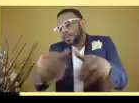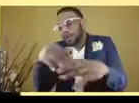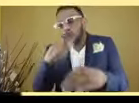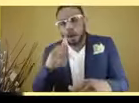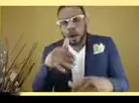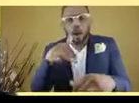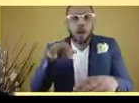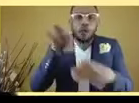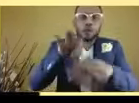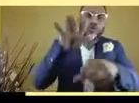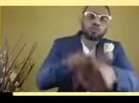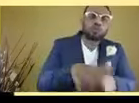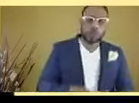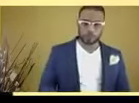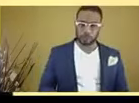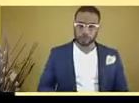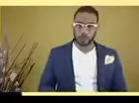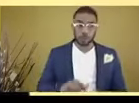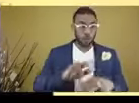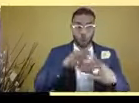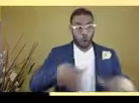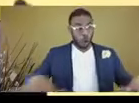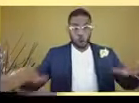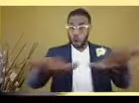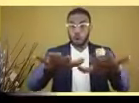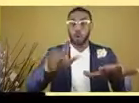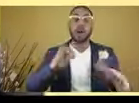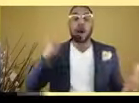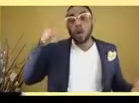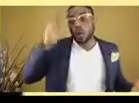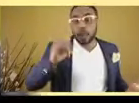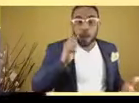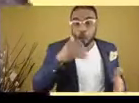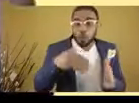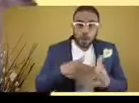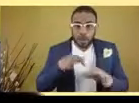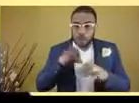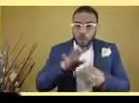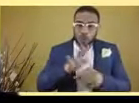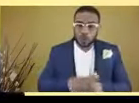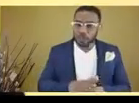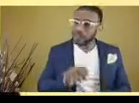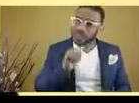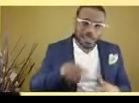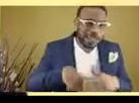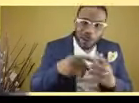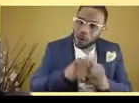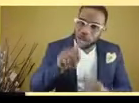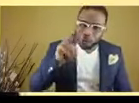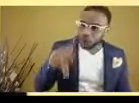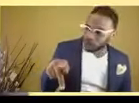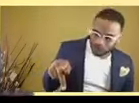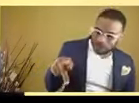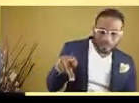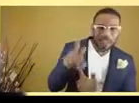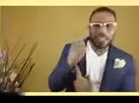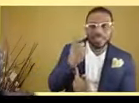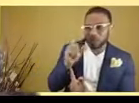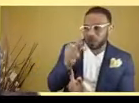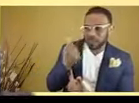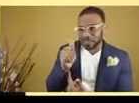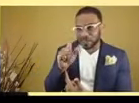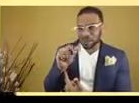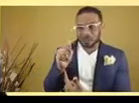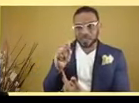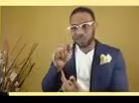suppression, to all of those other matters. And we know that racist voter suppression did not start with Trump. Since 2010, 26 states